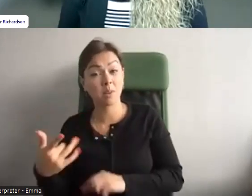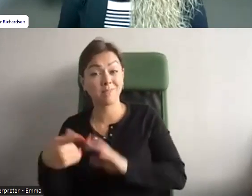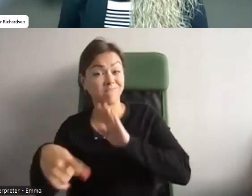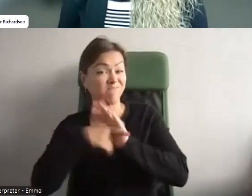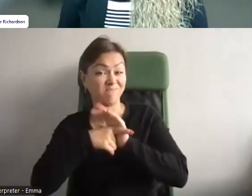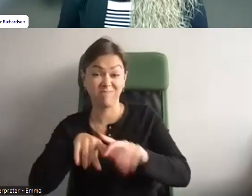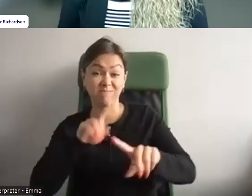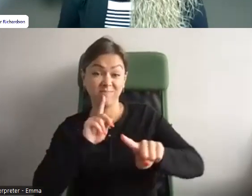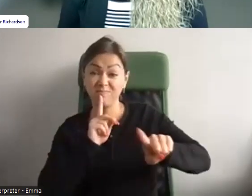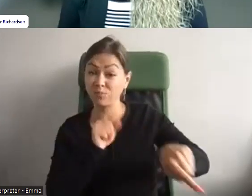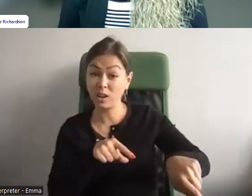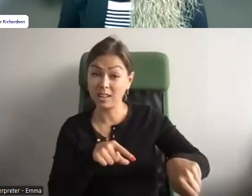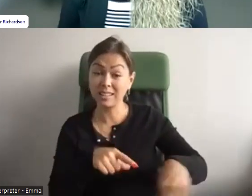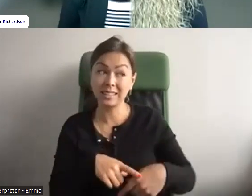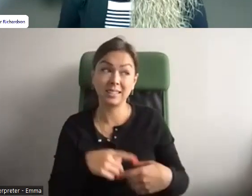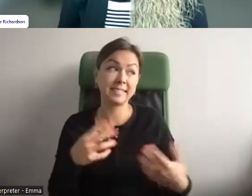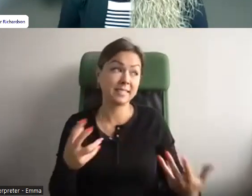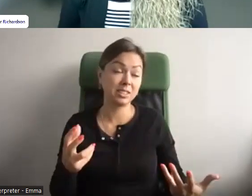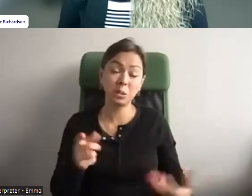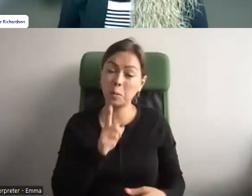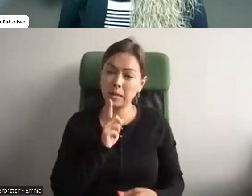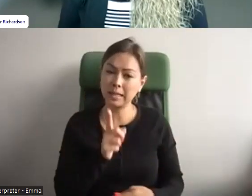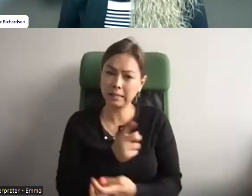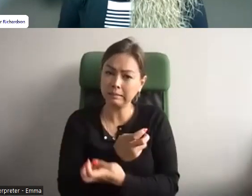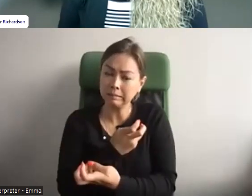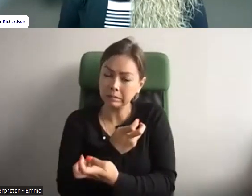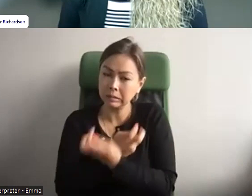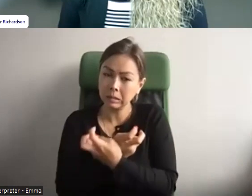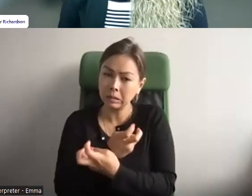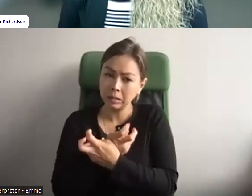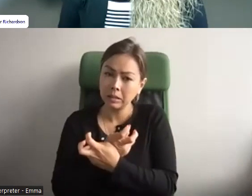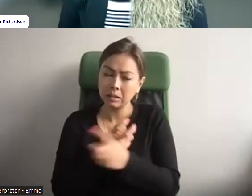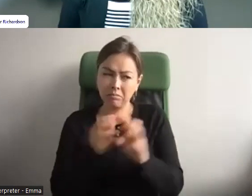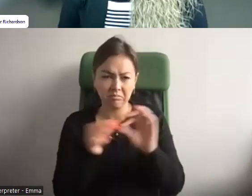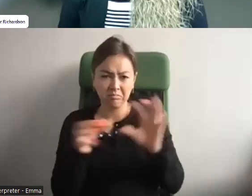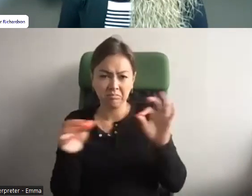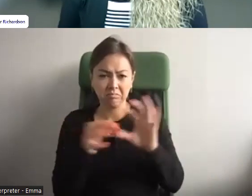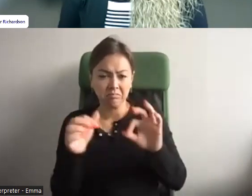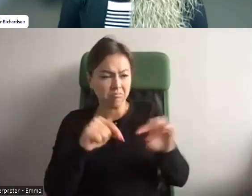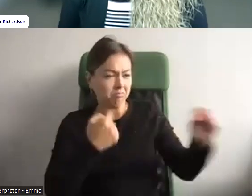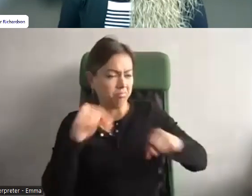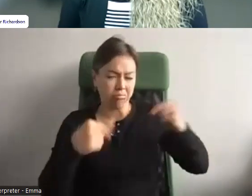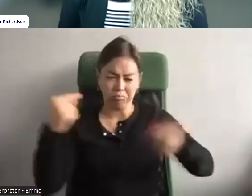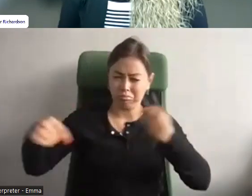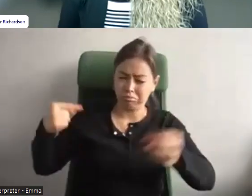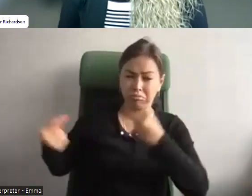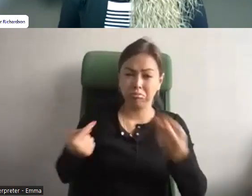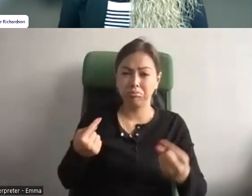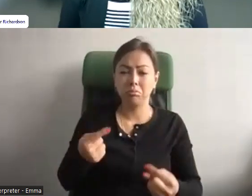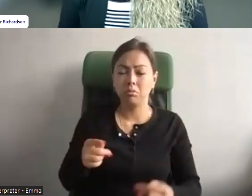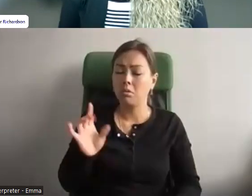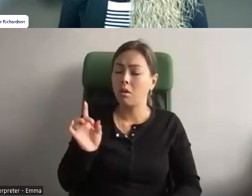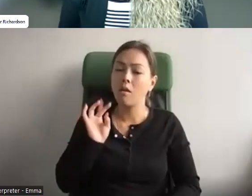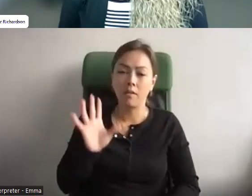the really poisonous stuff that comes at you from all kinds of angles is really